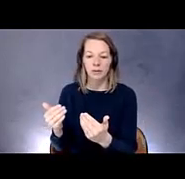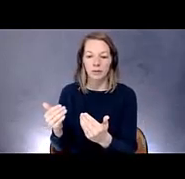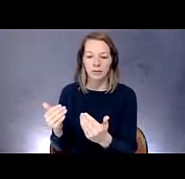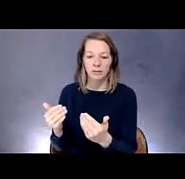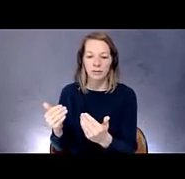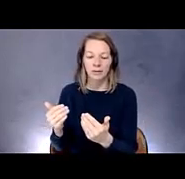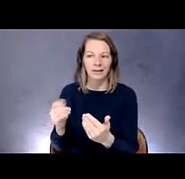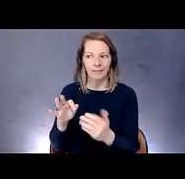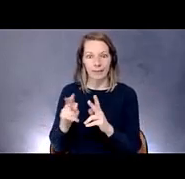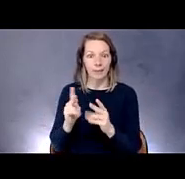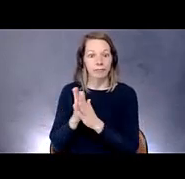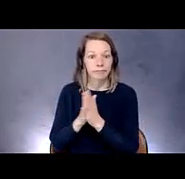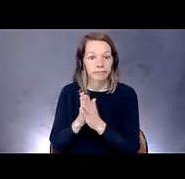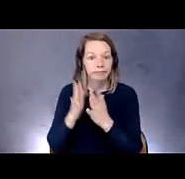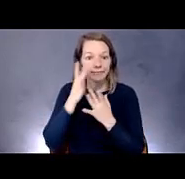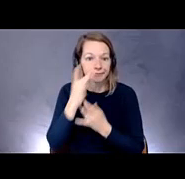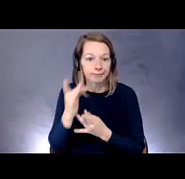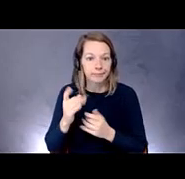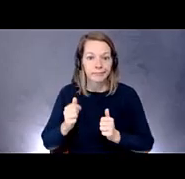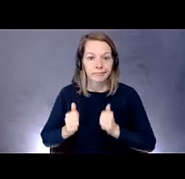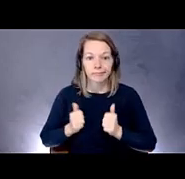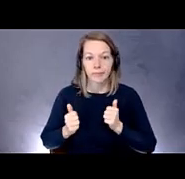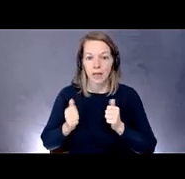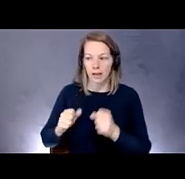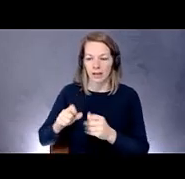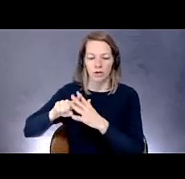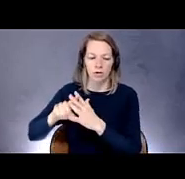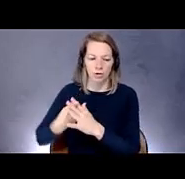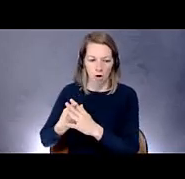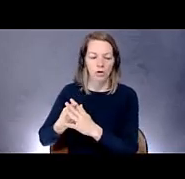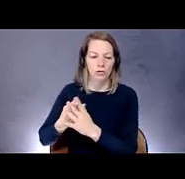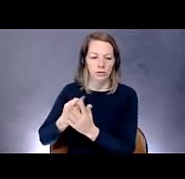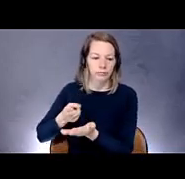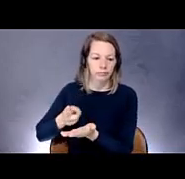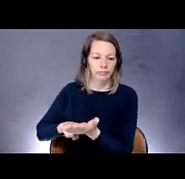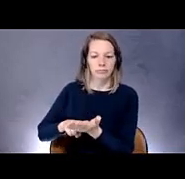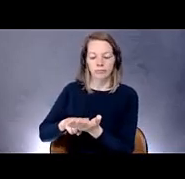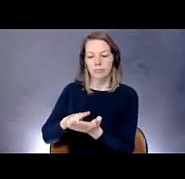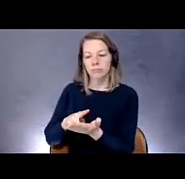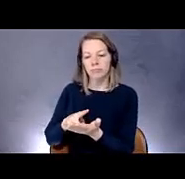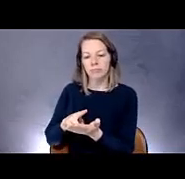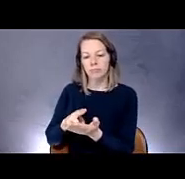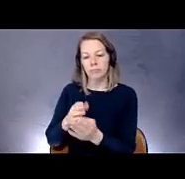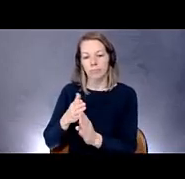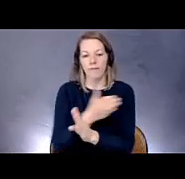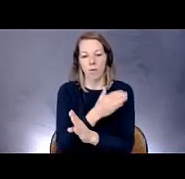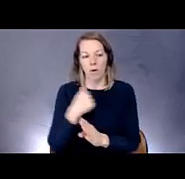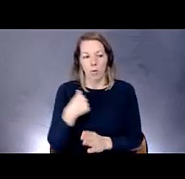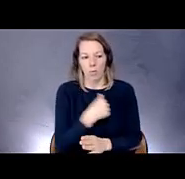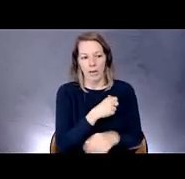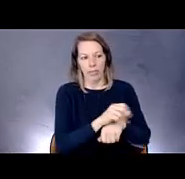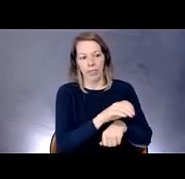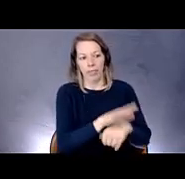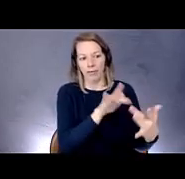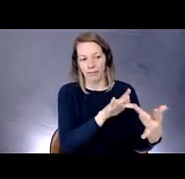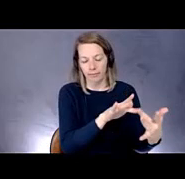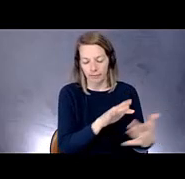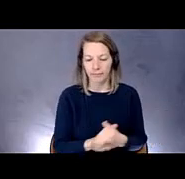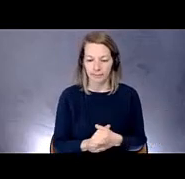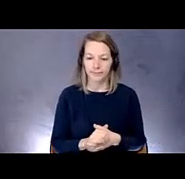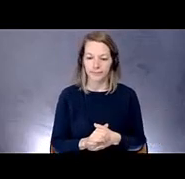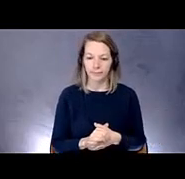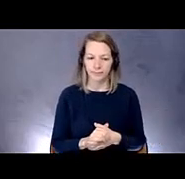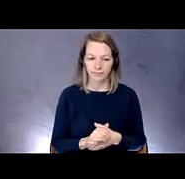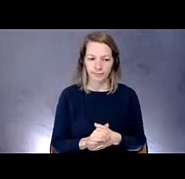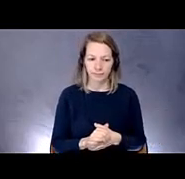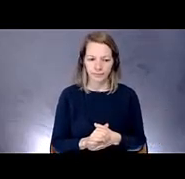extra interested and proactive have the ability to get started before our additional communications start to go out. The